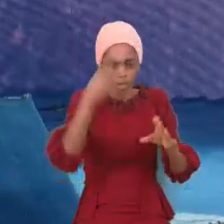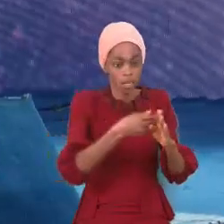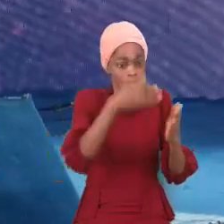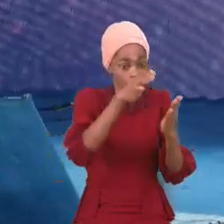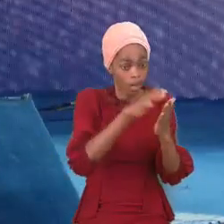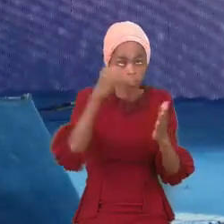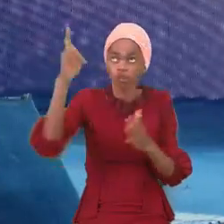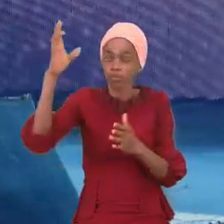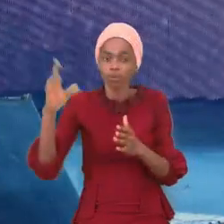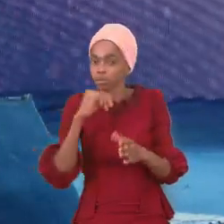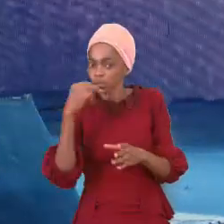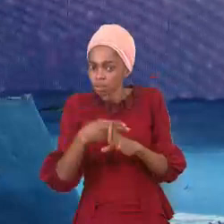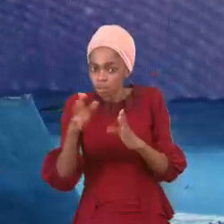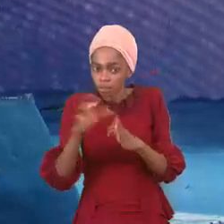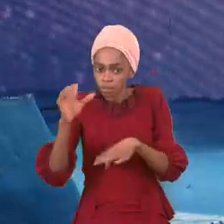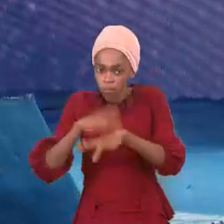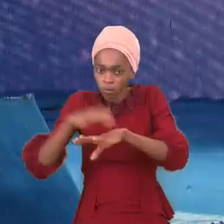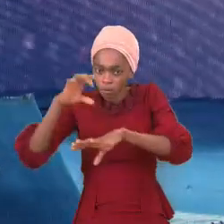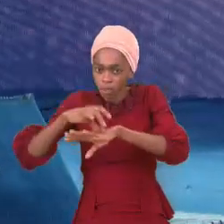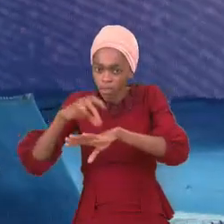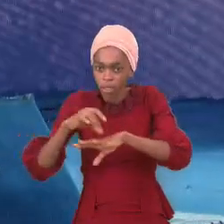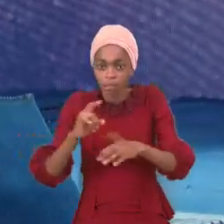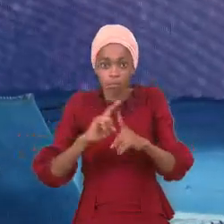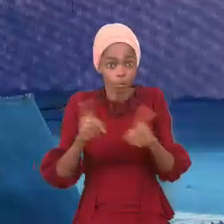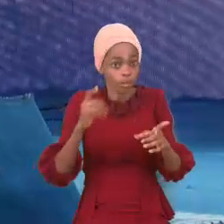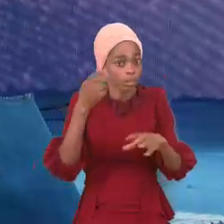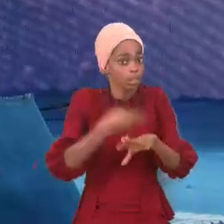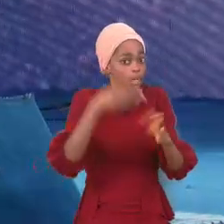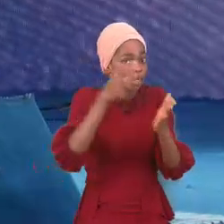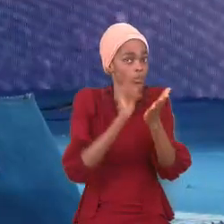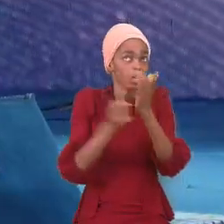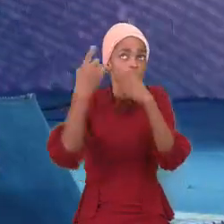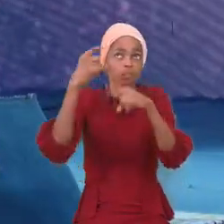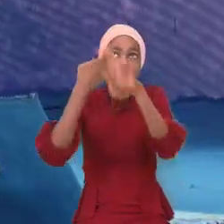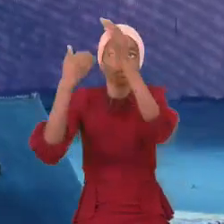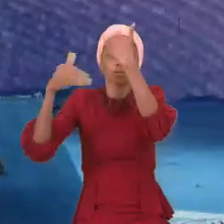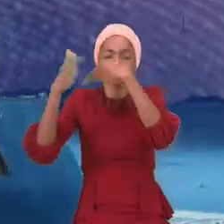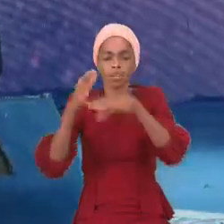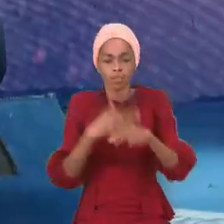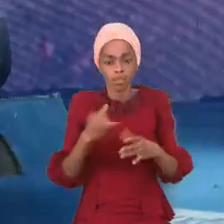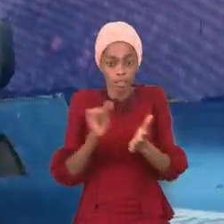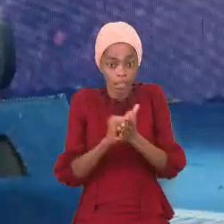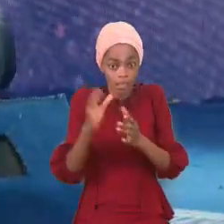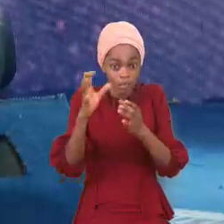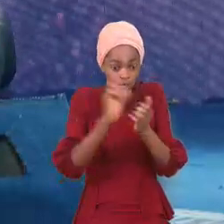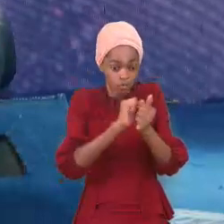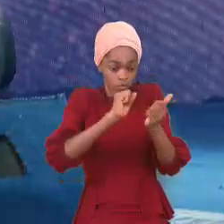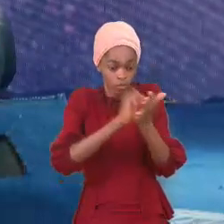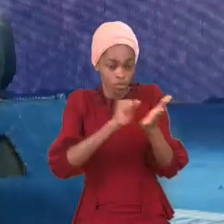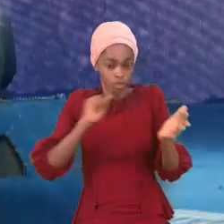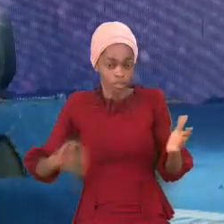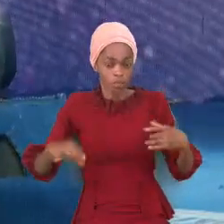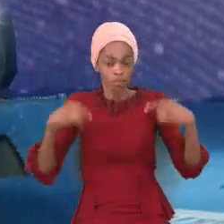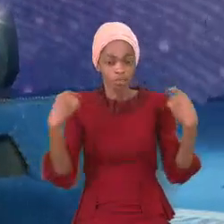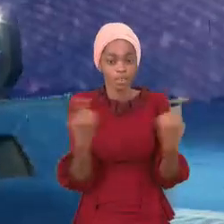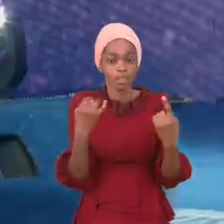on earth, it's the lamb that came from heaven. He takes away the sin of